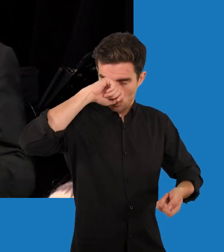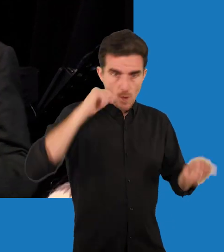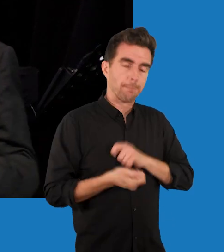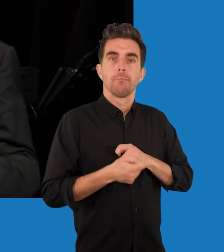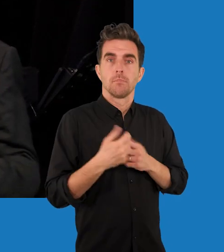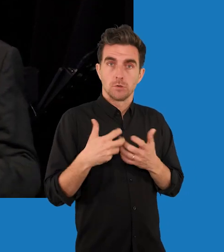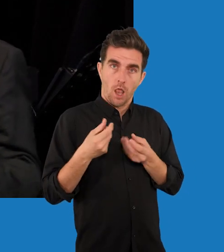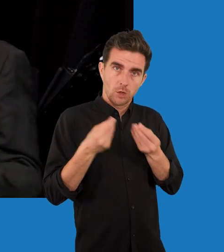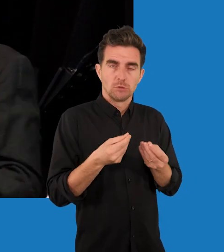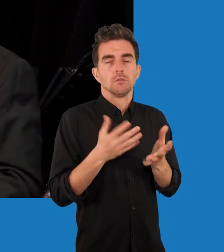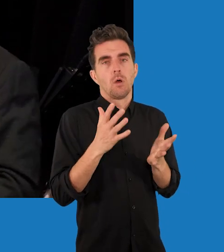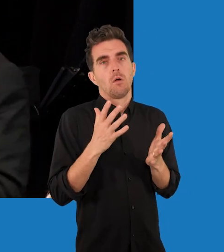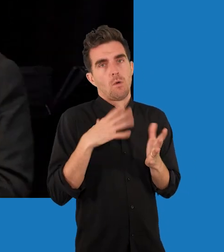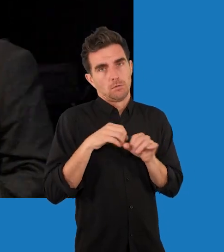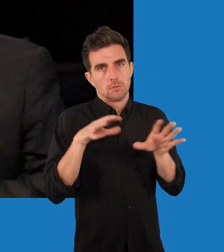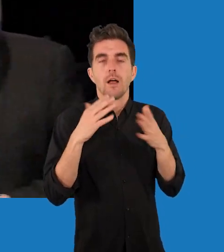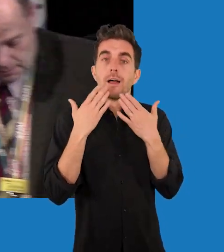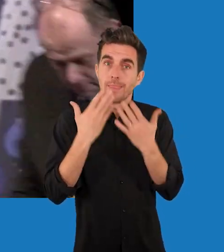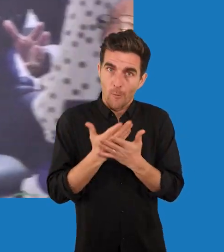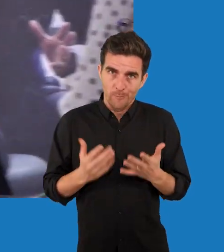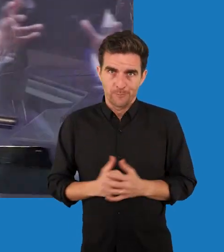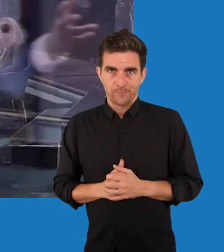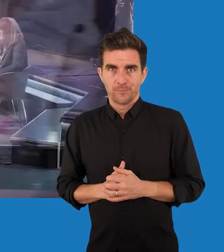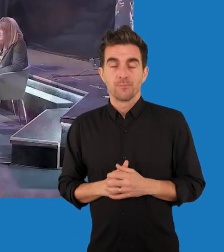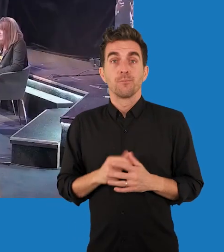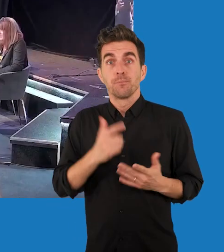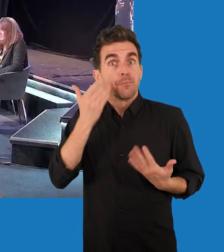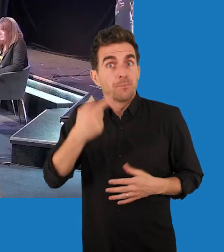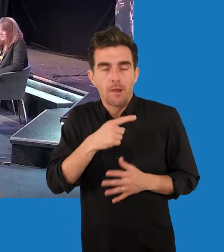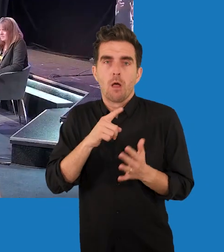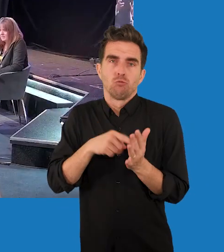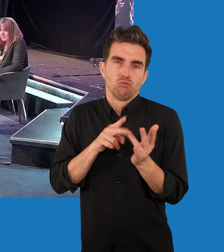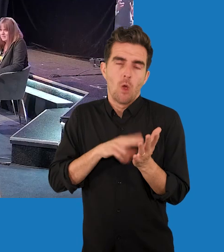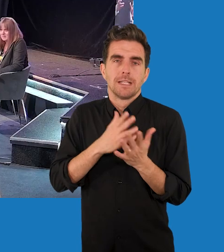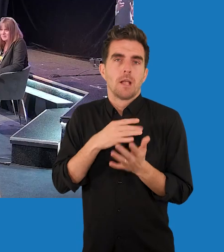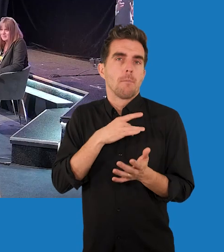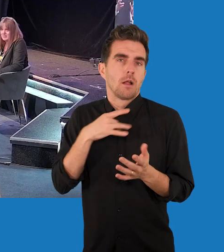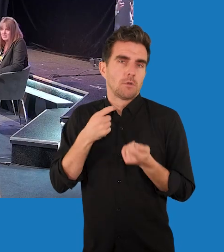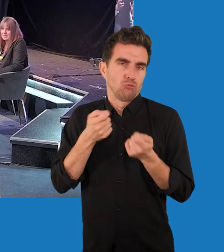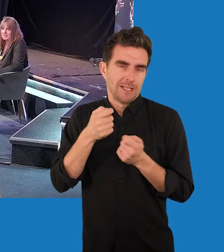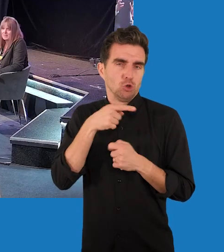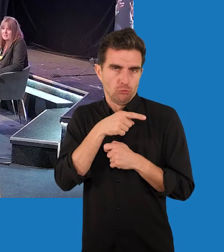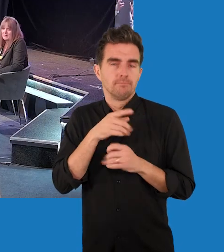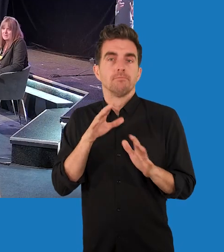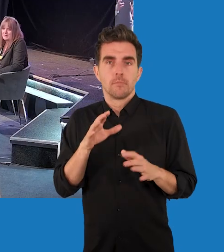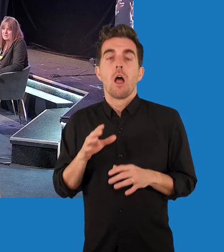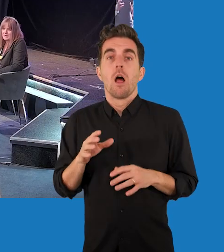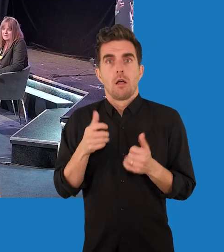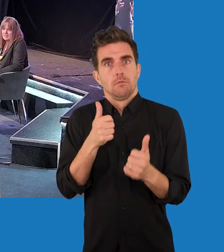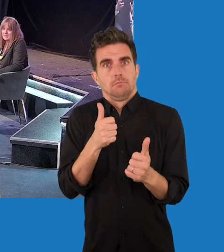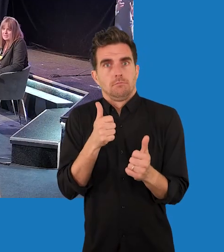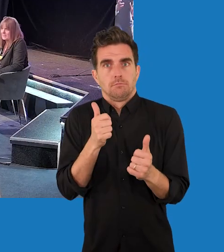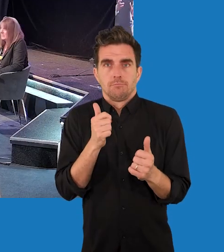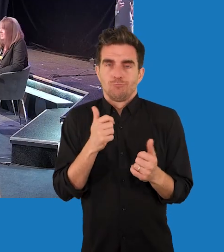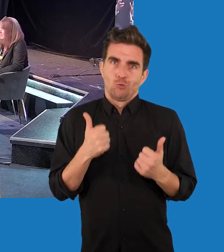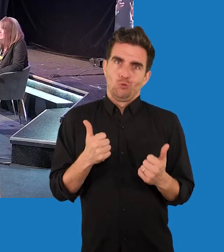out as quickly as we can. John, thank you for that. And for those of you who don't know, John is our medical director at the ICB. And I think it's really